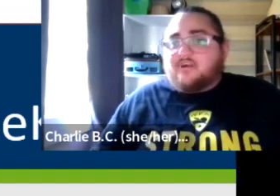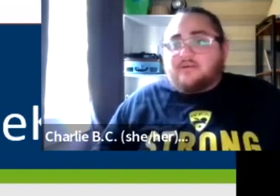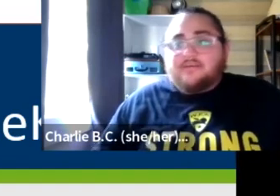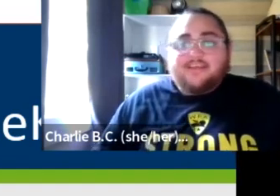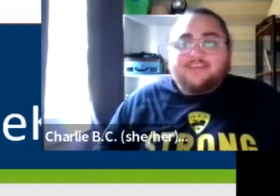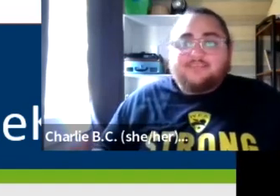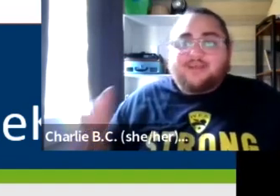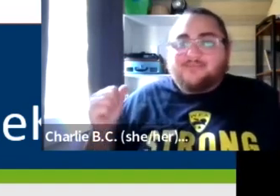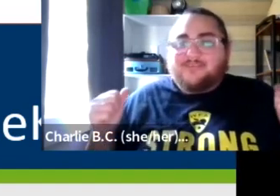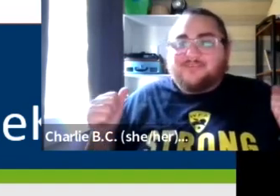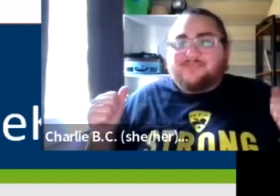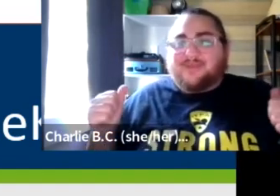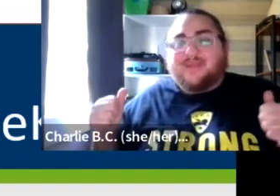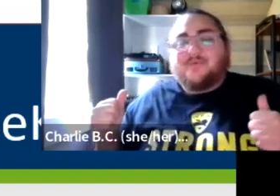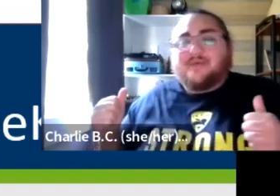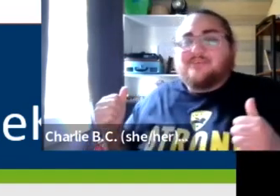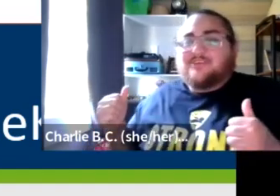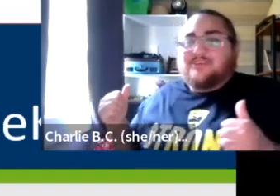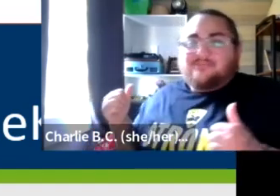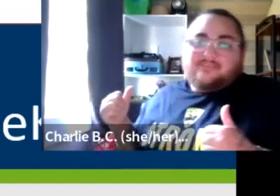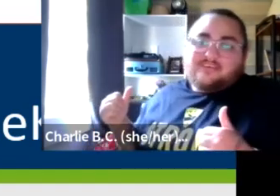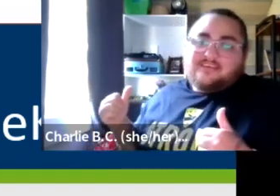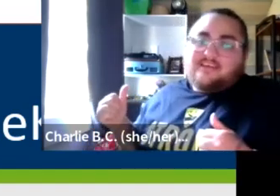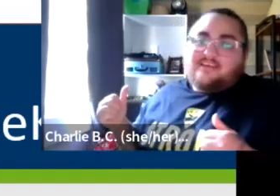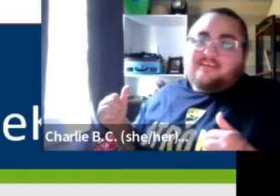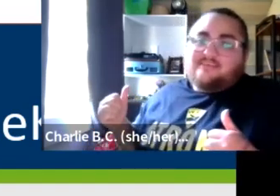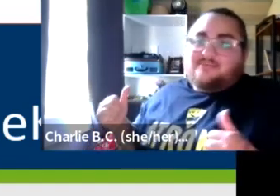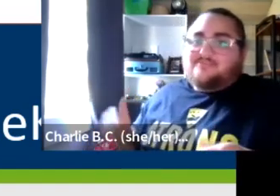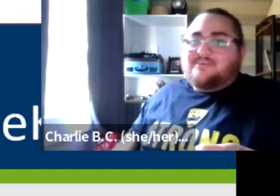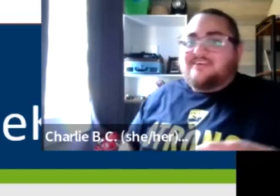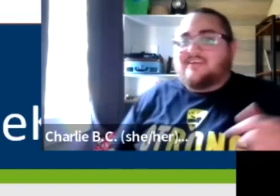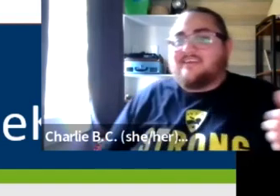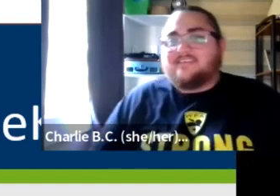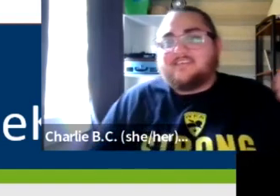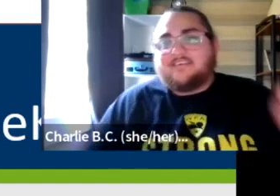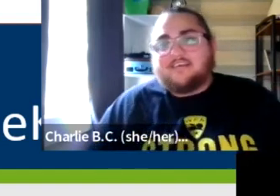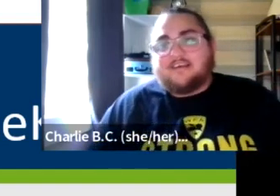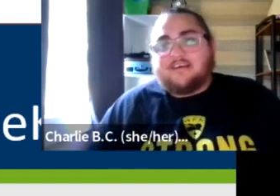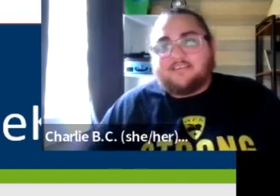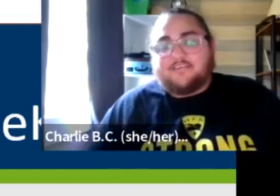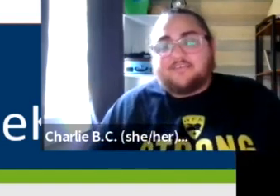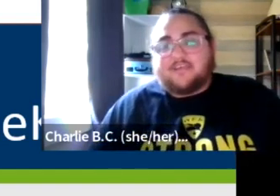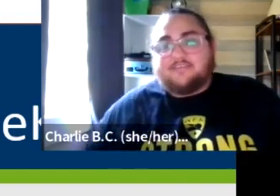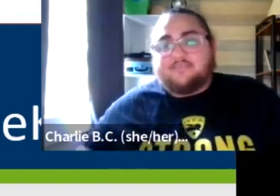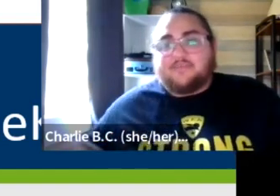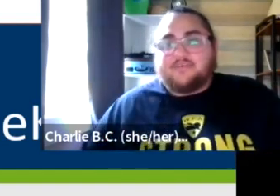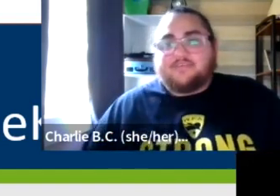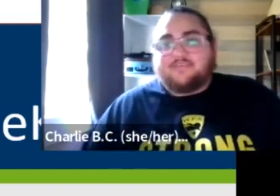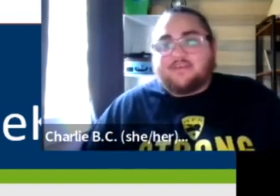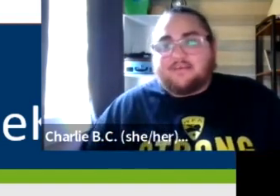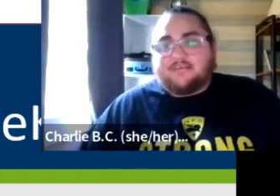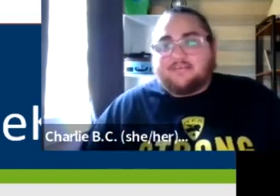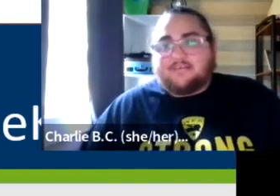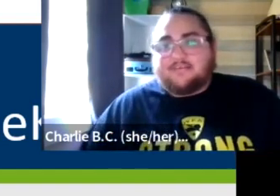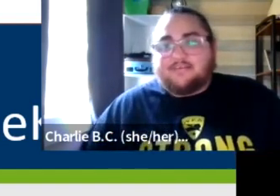WFA Strong, and behind me you'll see my white bookshelf and record player, and on the other side of me